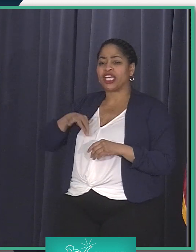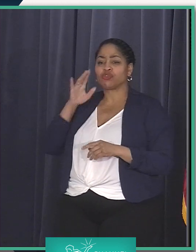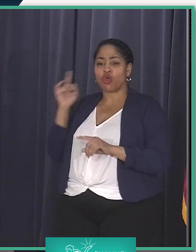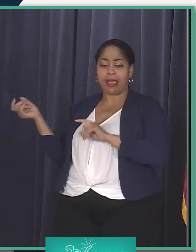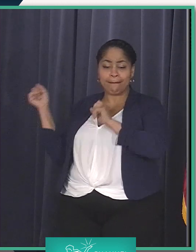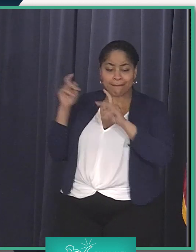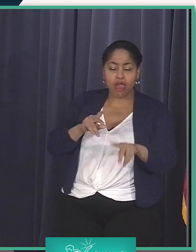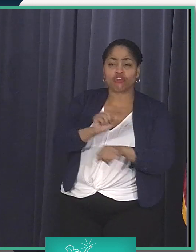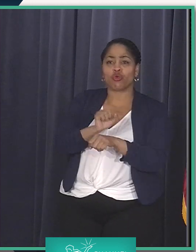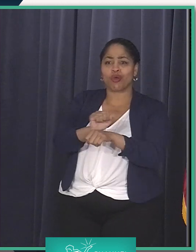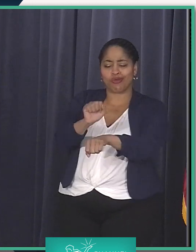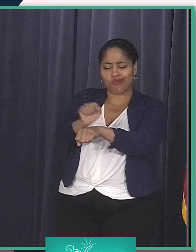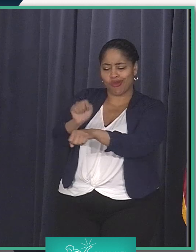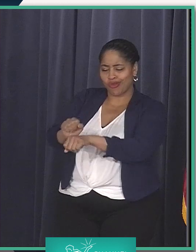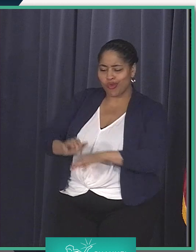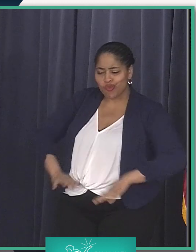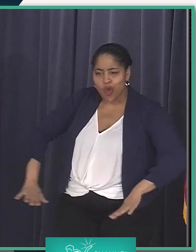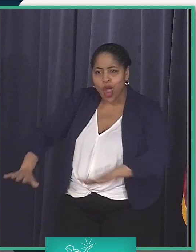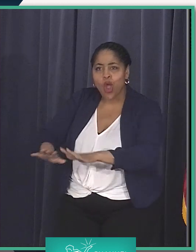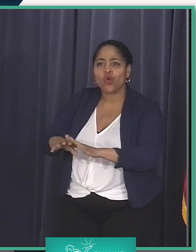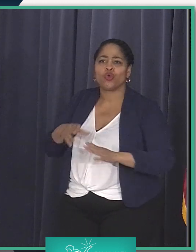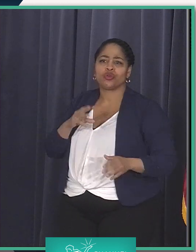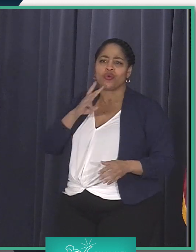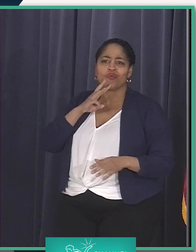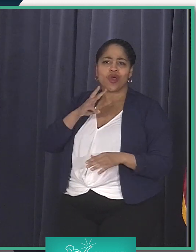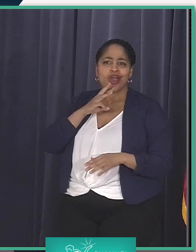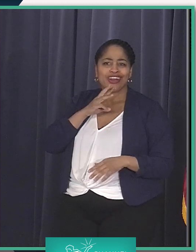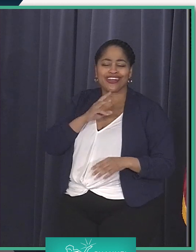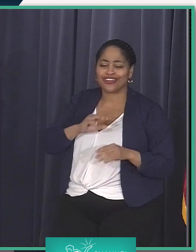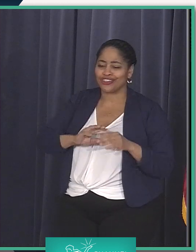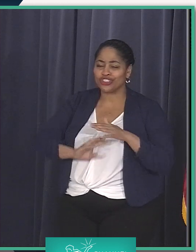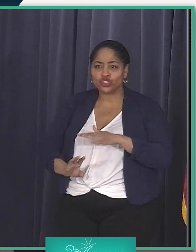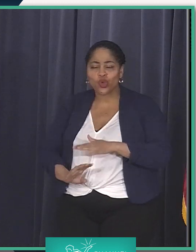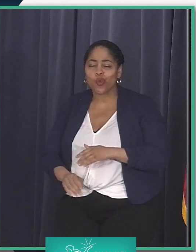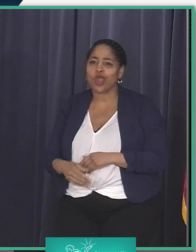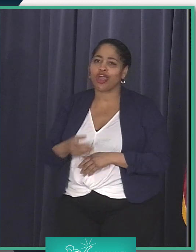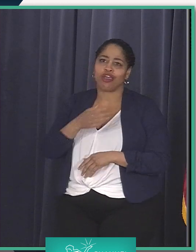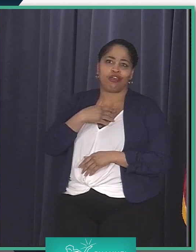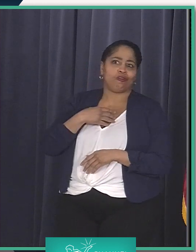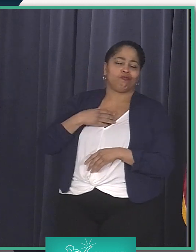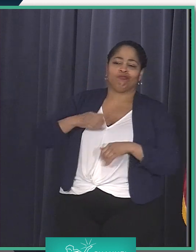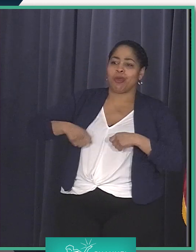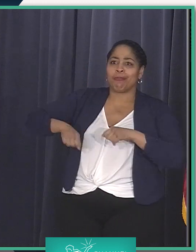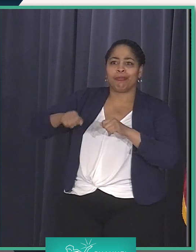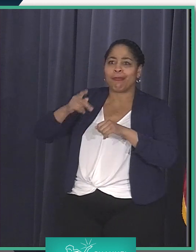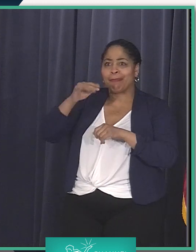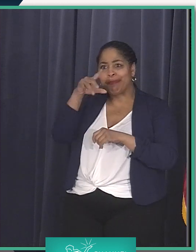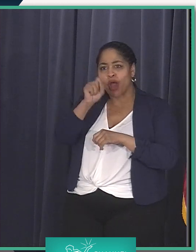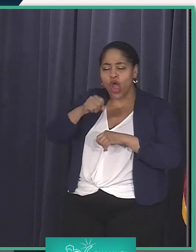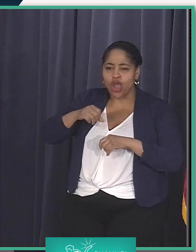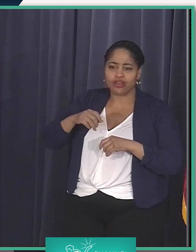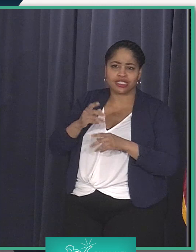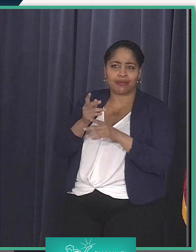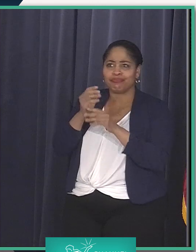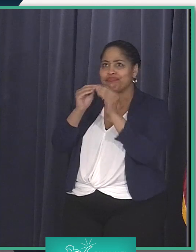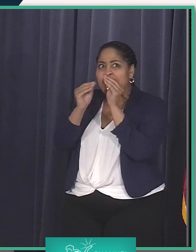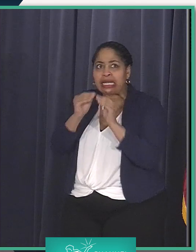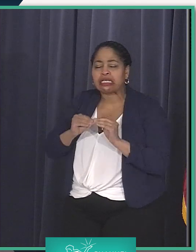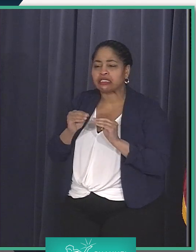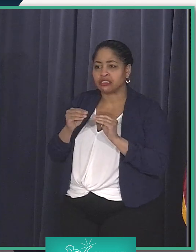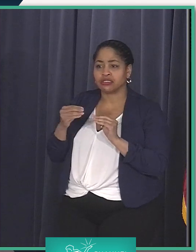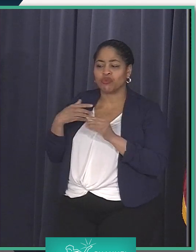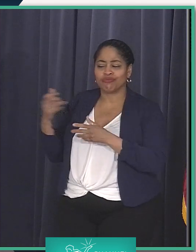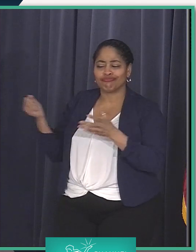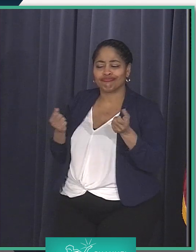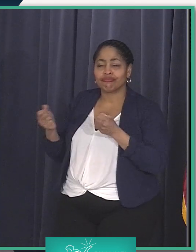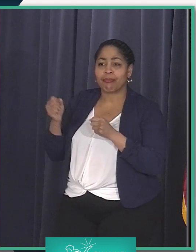do roads and water and sewer and parks maintenance and the like. We're bringing them back in a safe manner. But we had